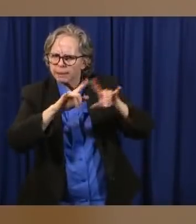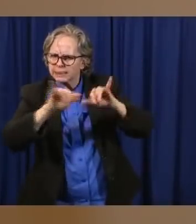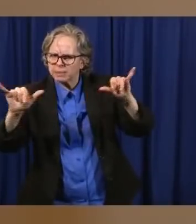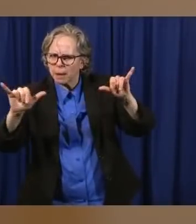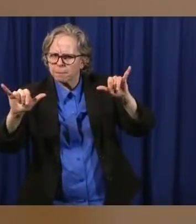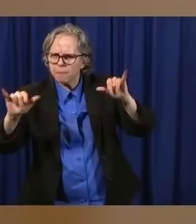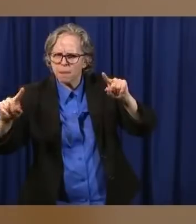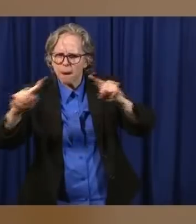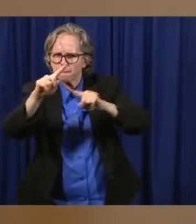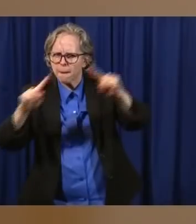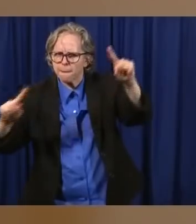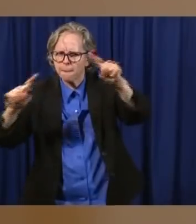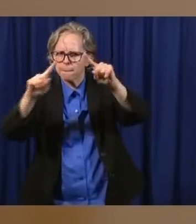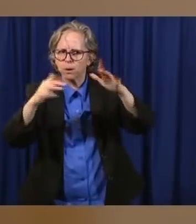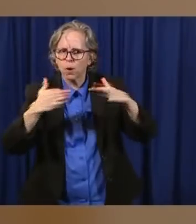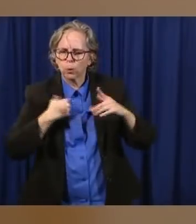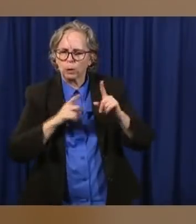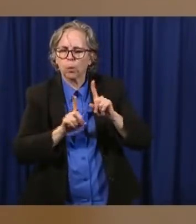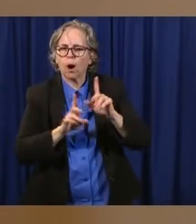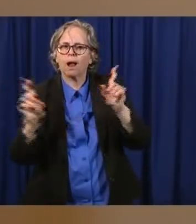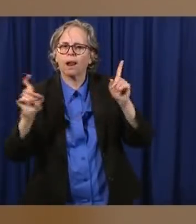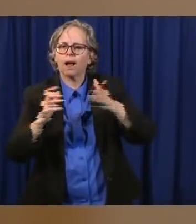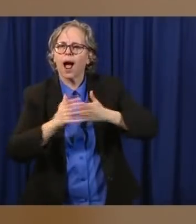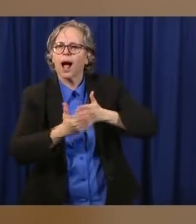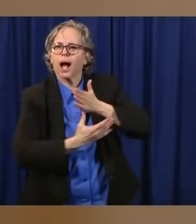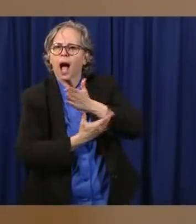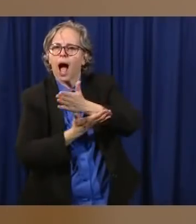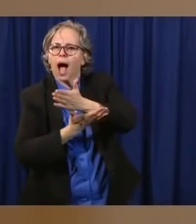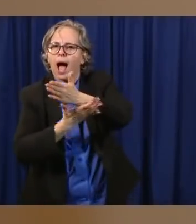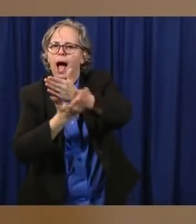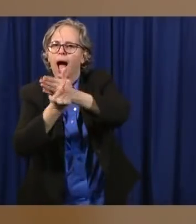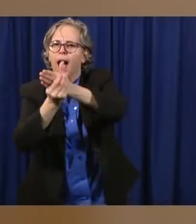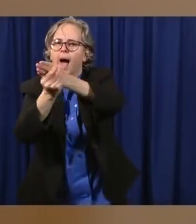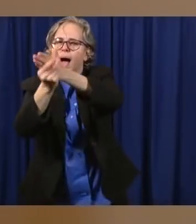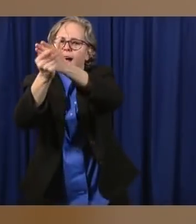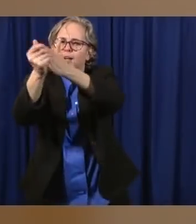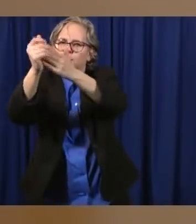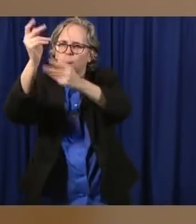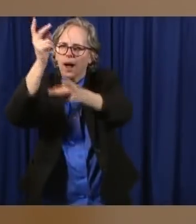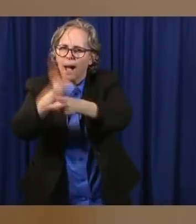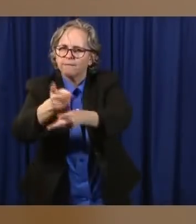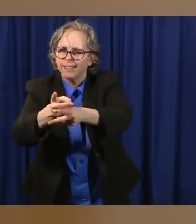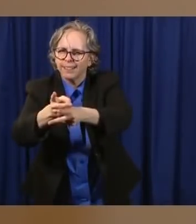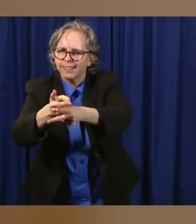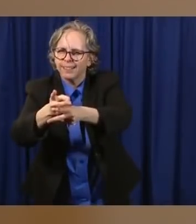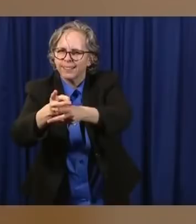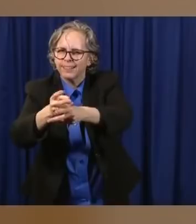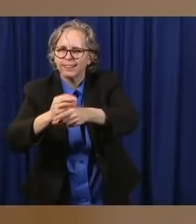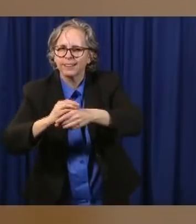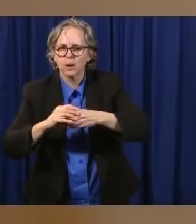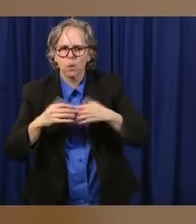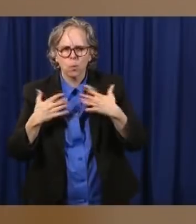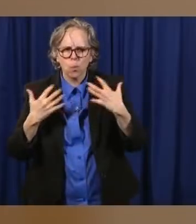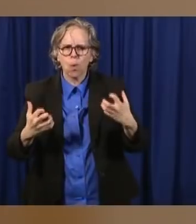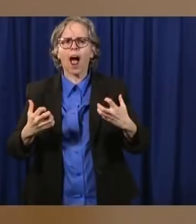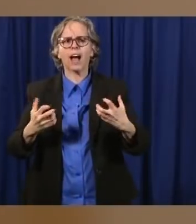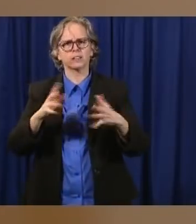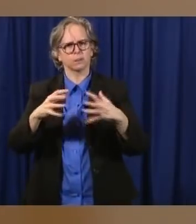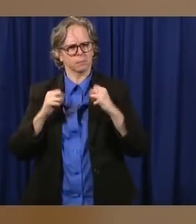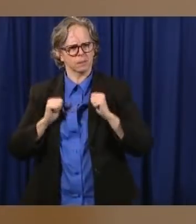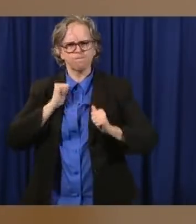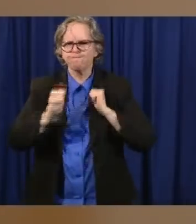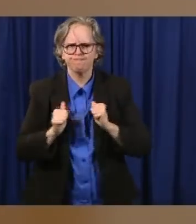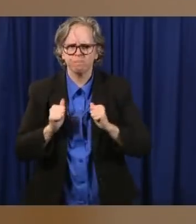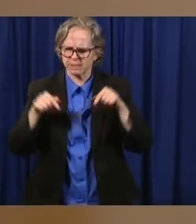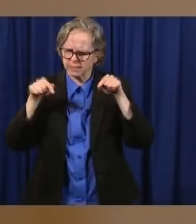you equally as carefully, and we hope to be one of the most aggressive and assertive states on that recovery, getting down that mountain